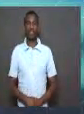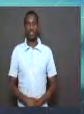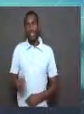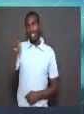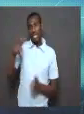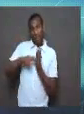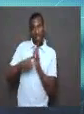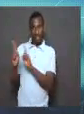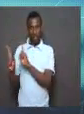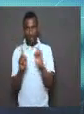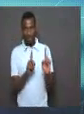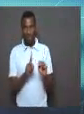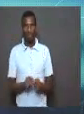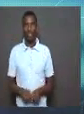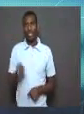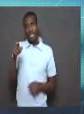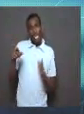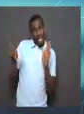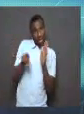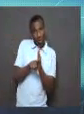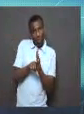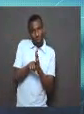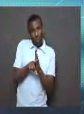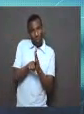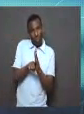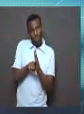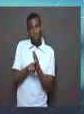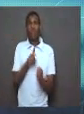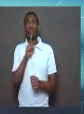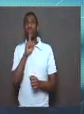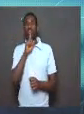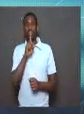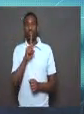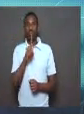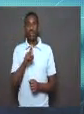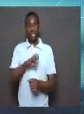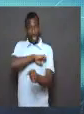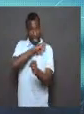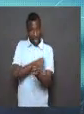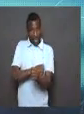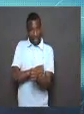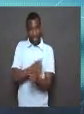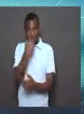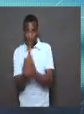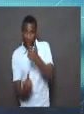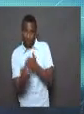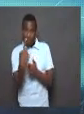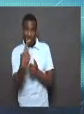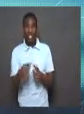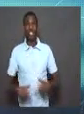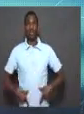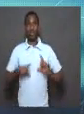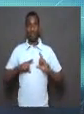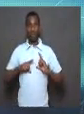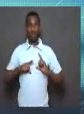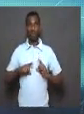This means that if this law is true, energy can only exist in